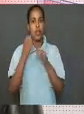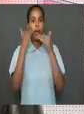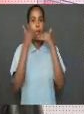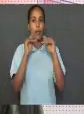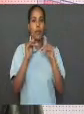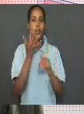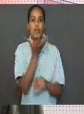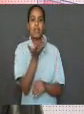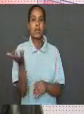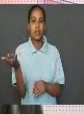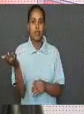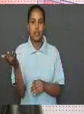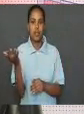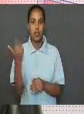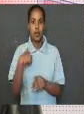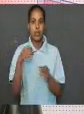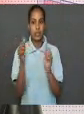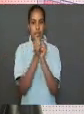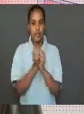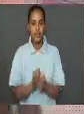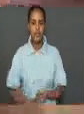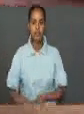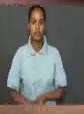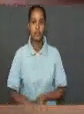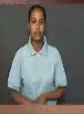amount of substance within it.